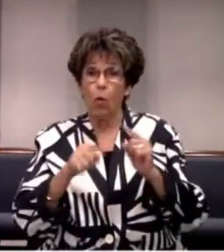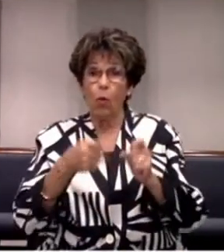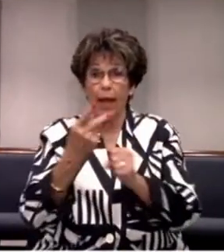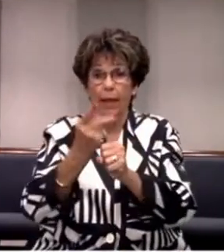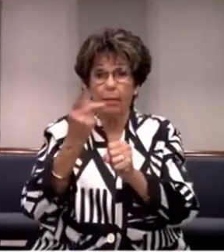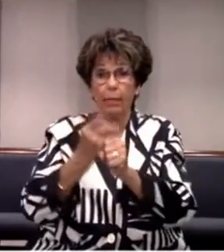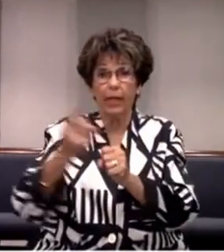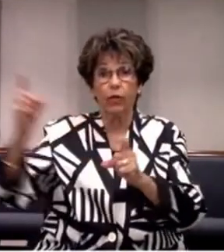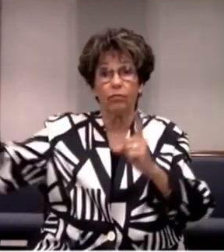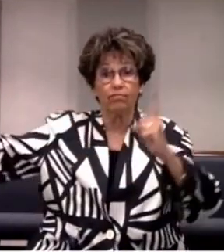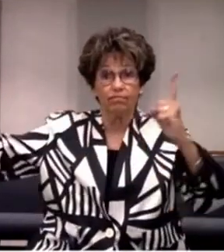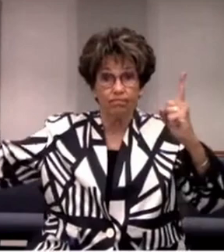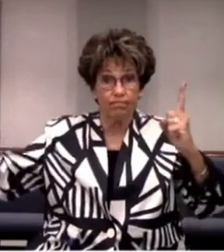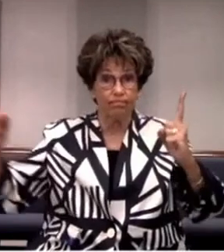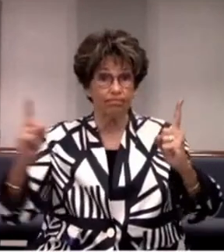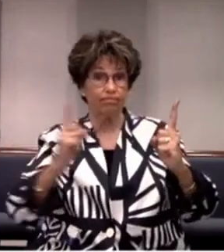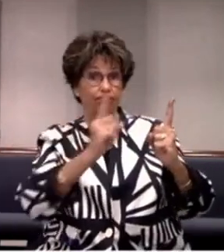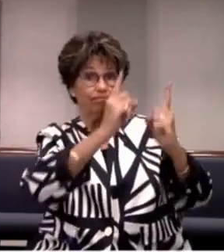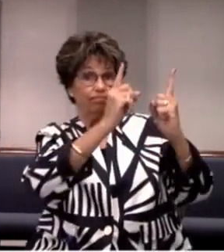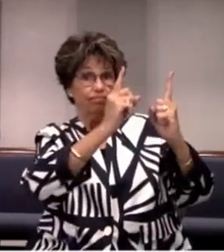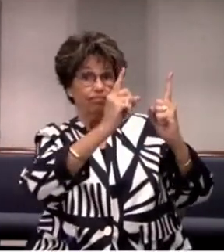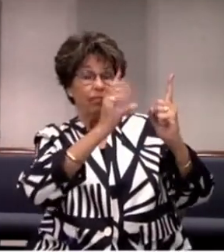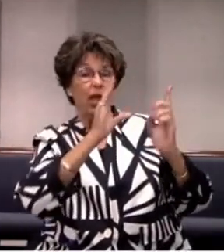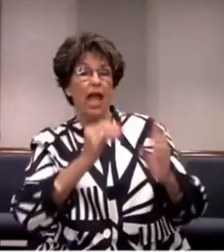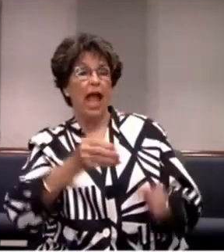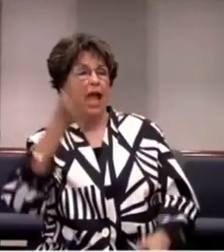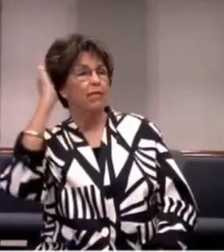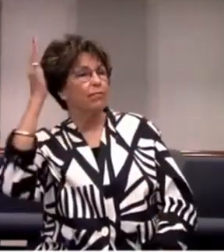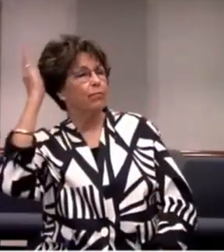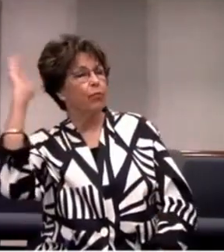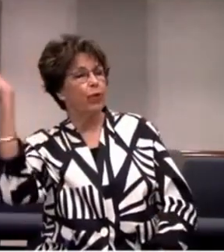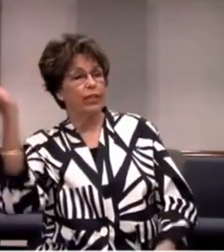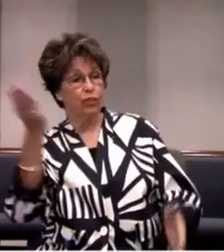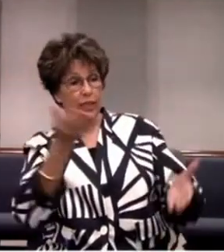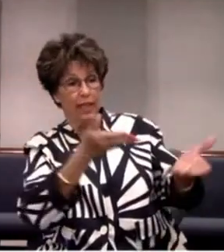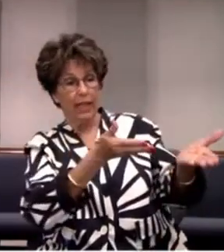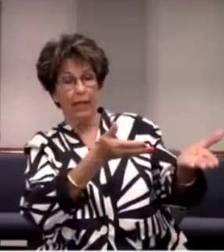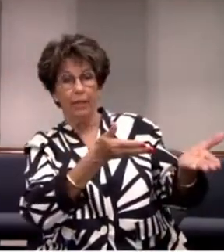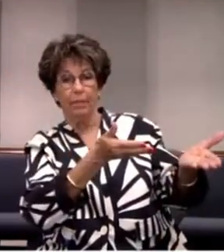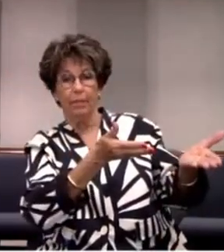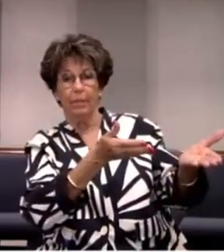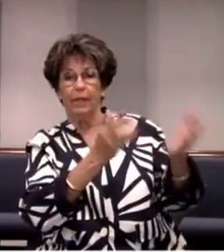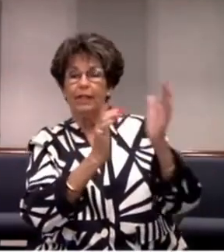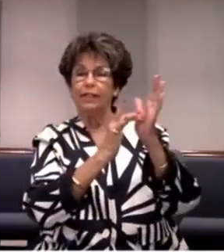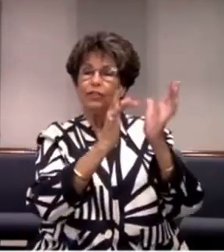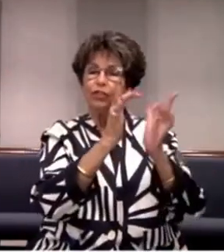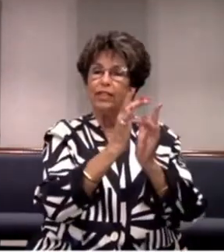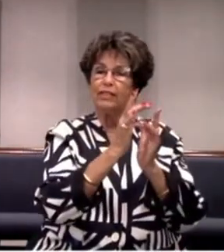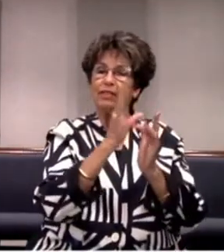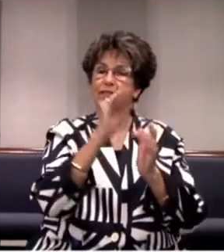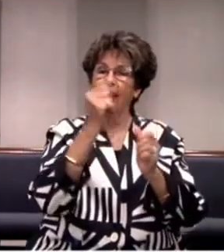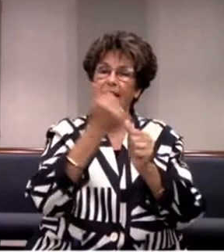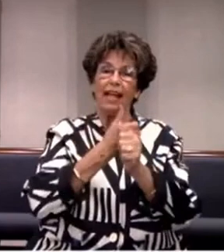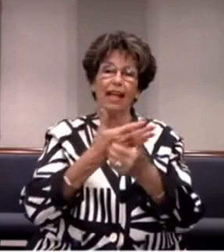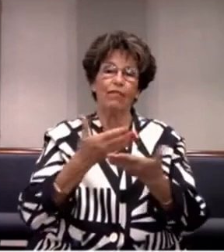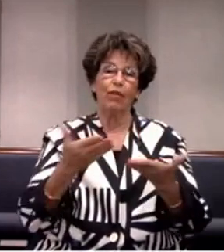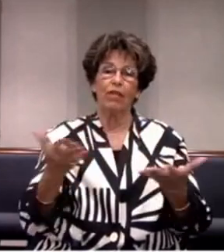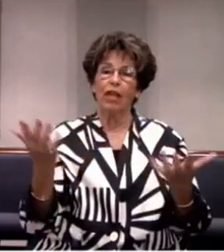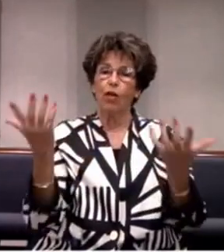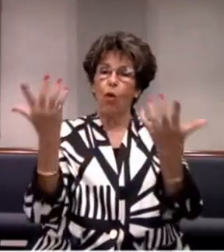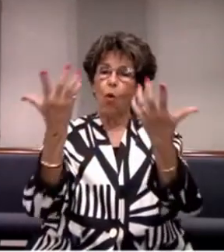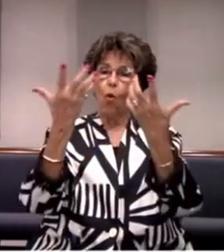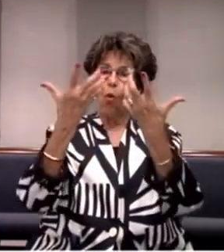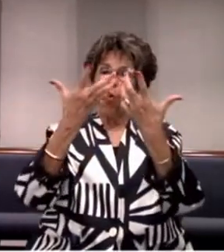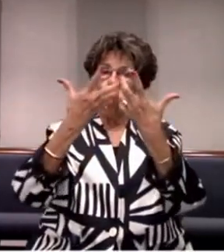came in and preached to him Jesus and everything fell in